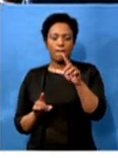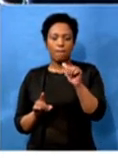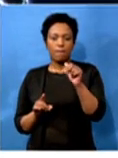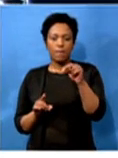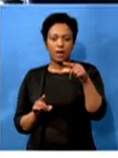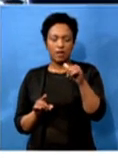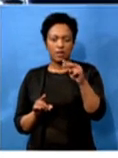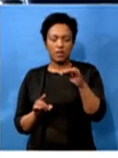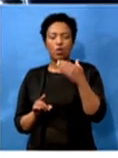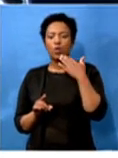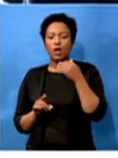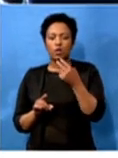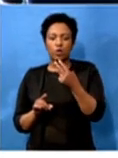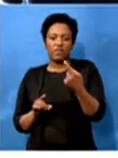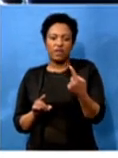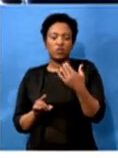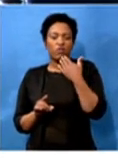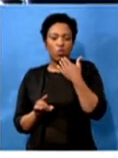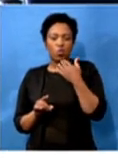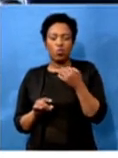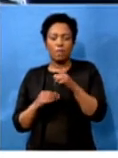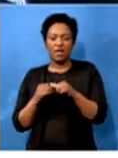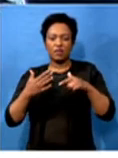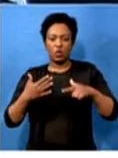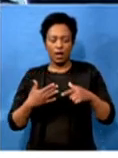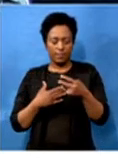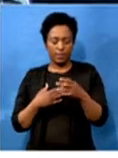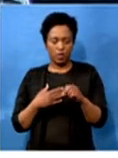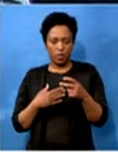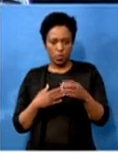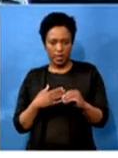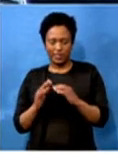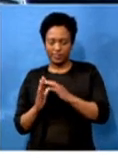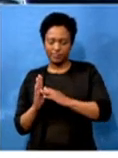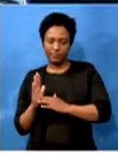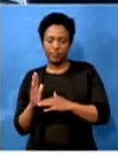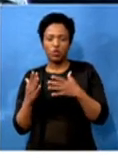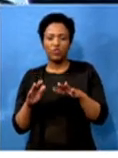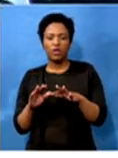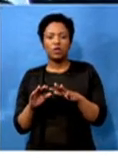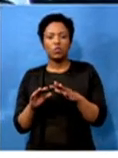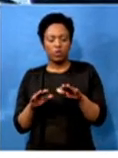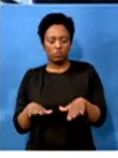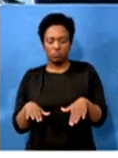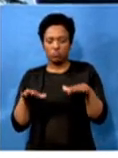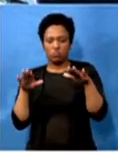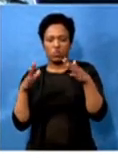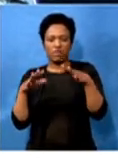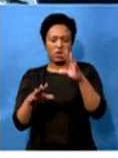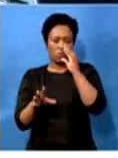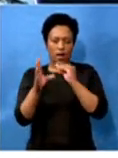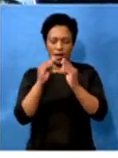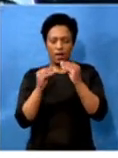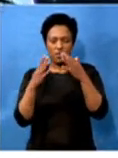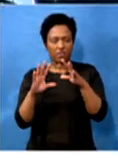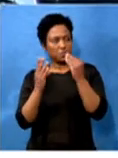on the 21st of July, 2020. So, you know, these figures that we all have watched, we've grown up learning about, we've spoken